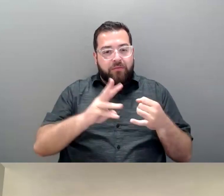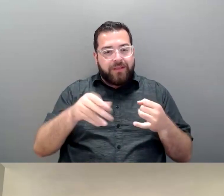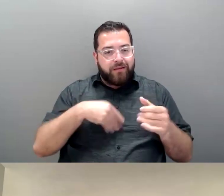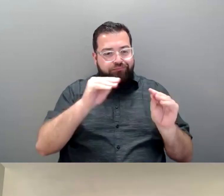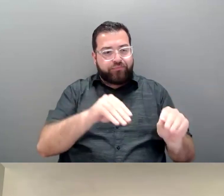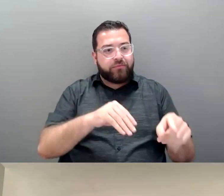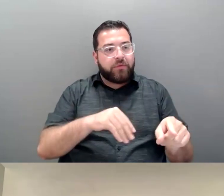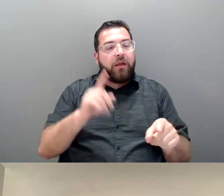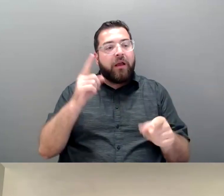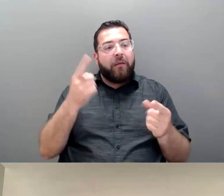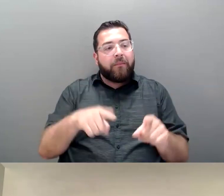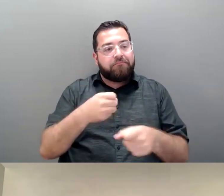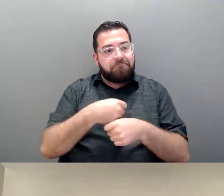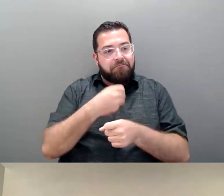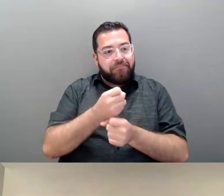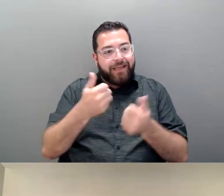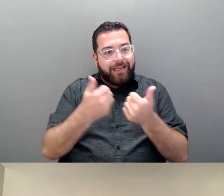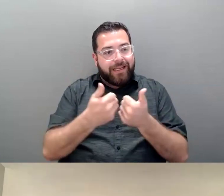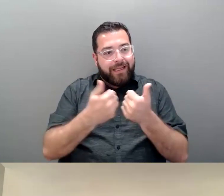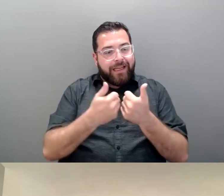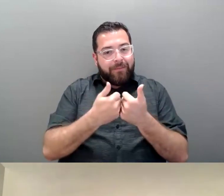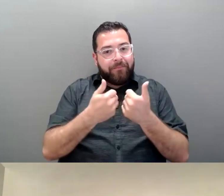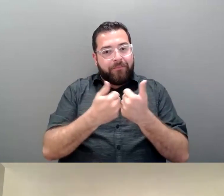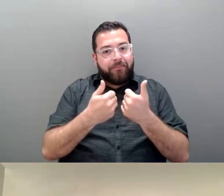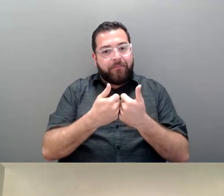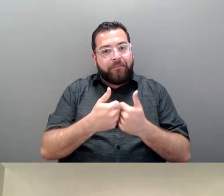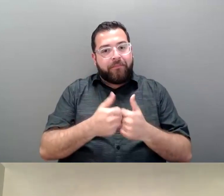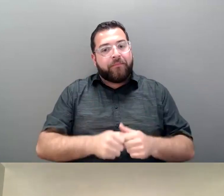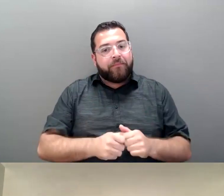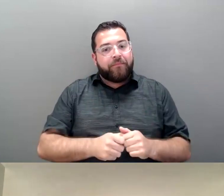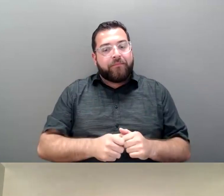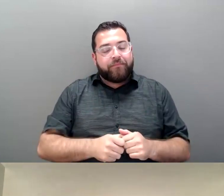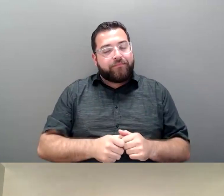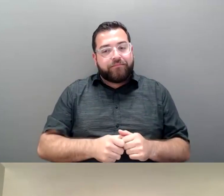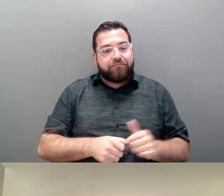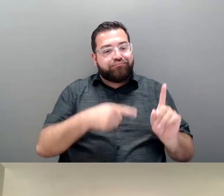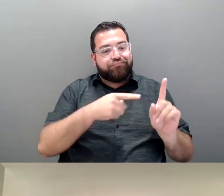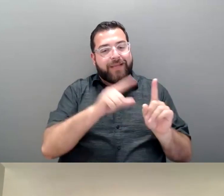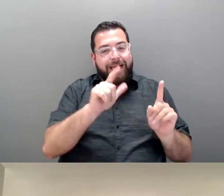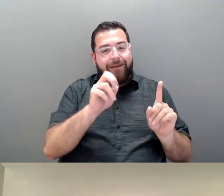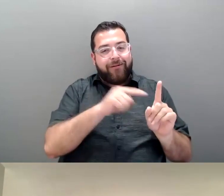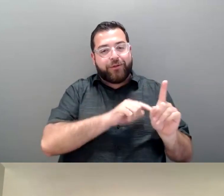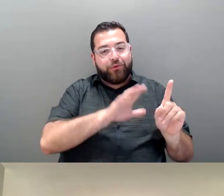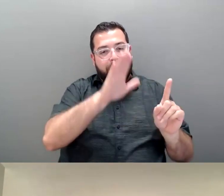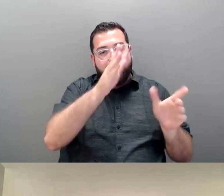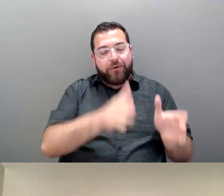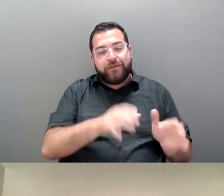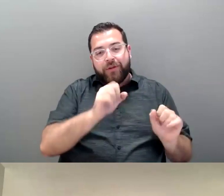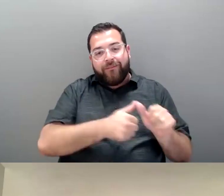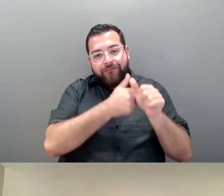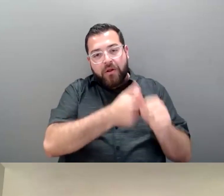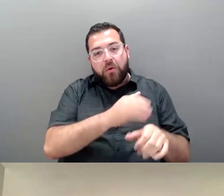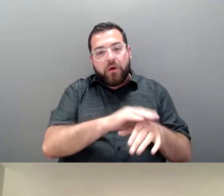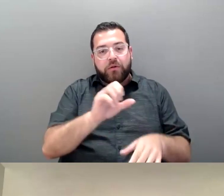made a game. Let me see if it's on here. He's just a really great person to like follow on social media, and